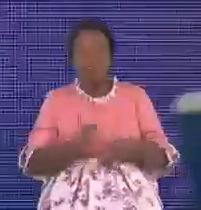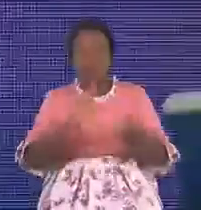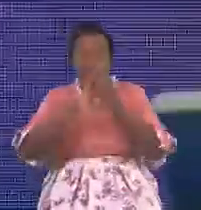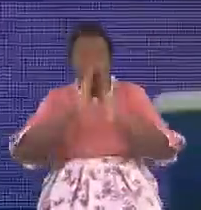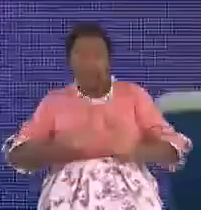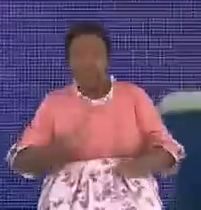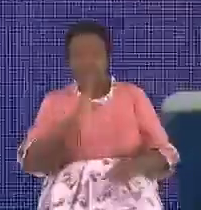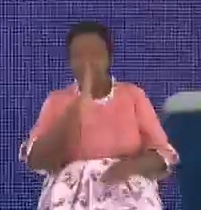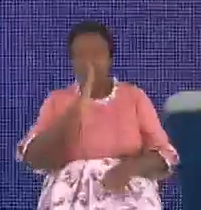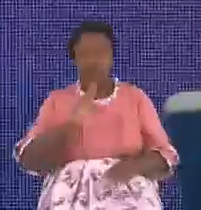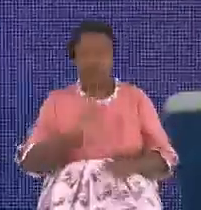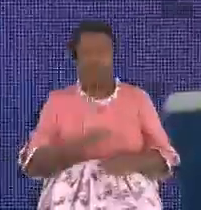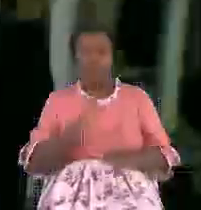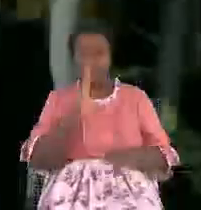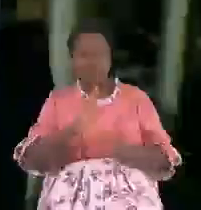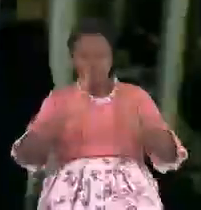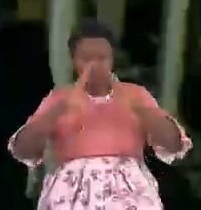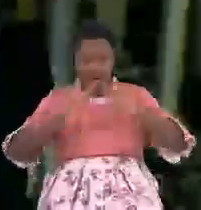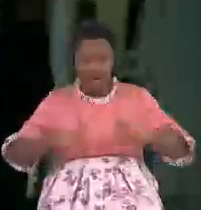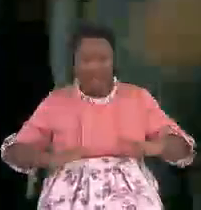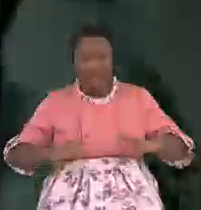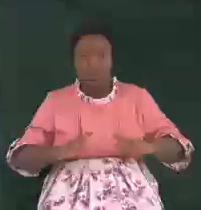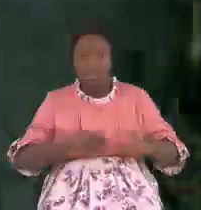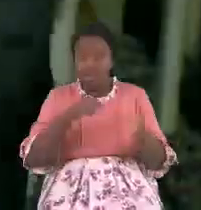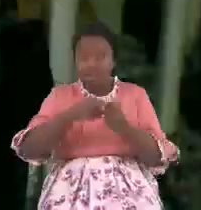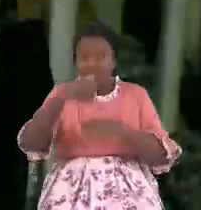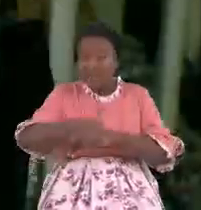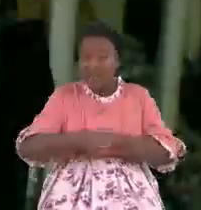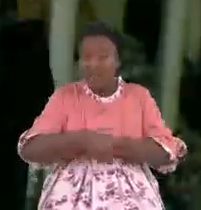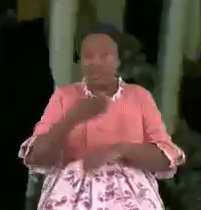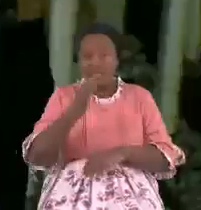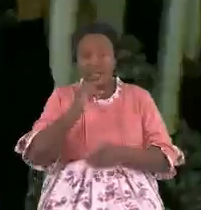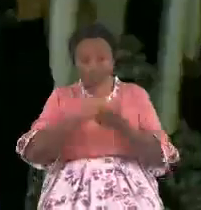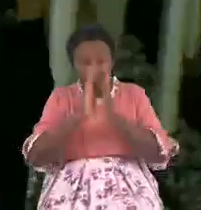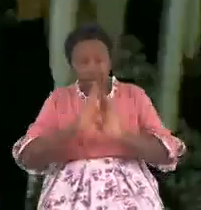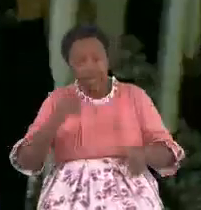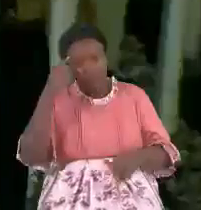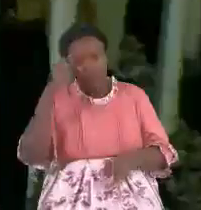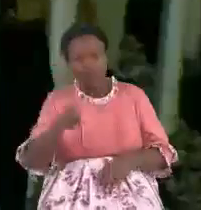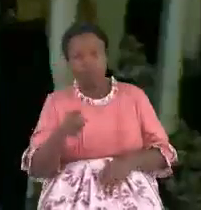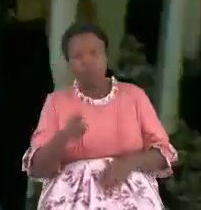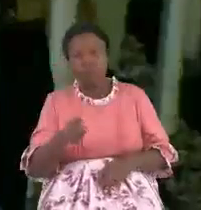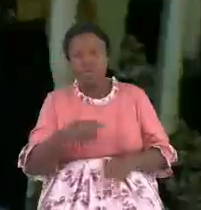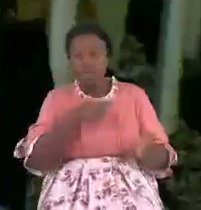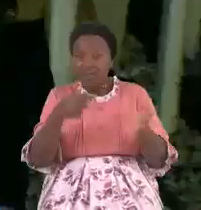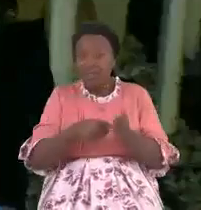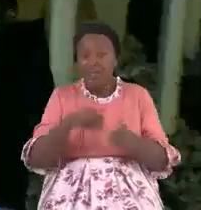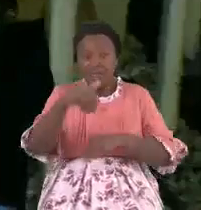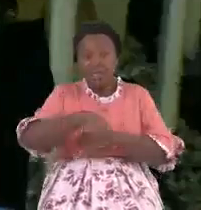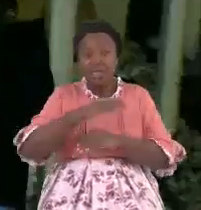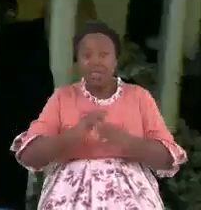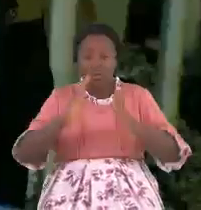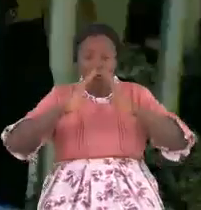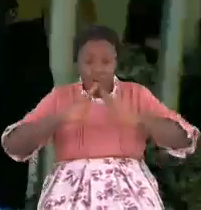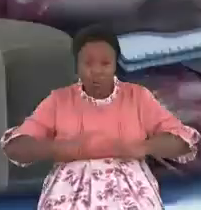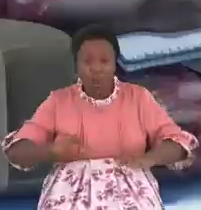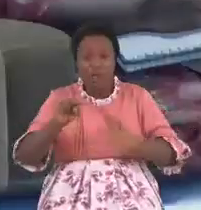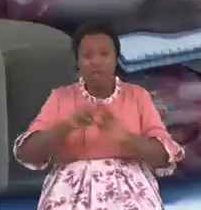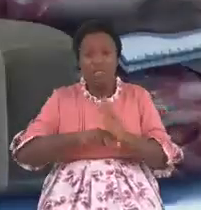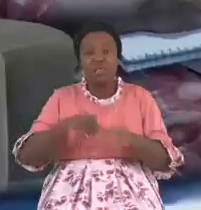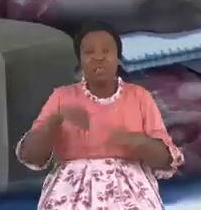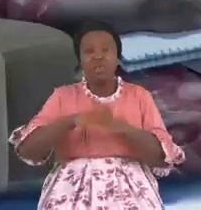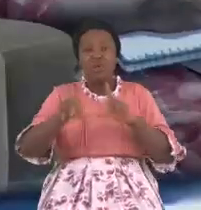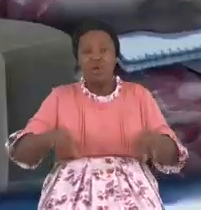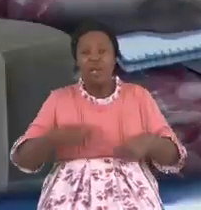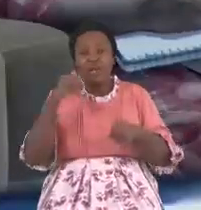tonight there is peace for you tonight there is serenity in your life in